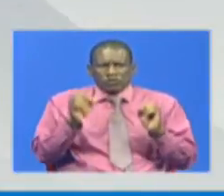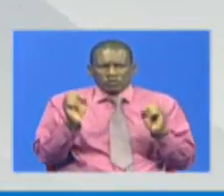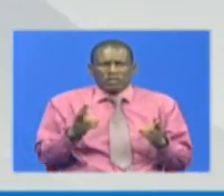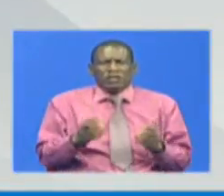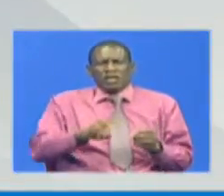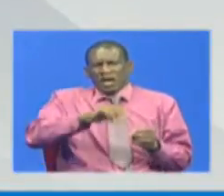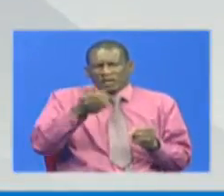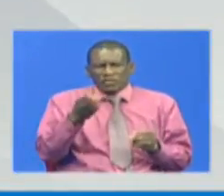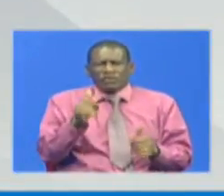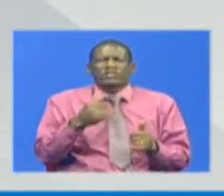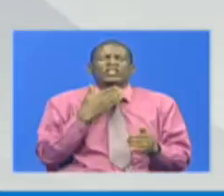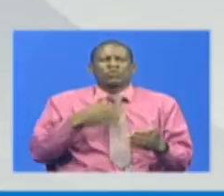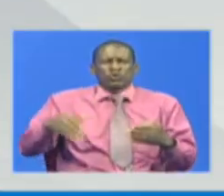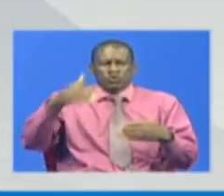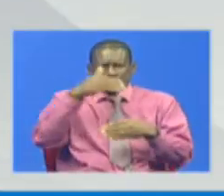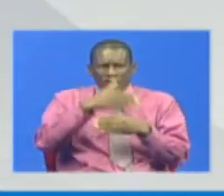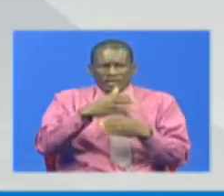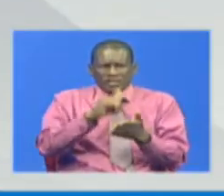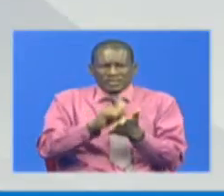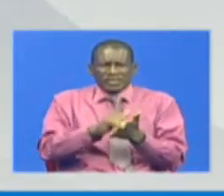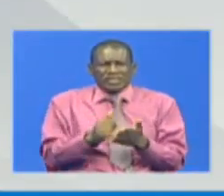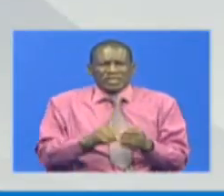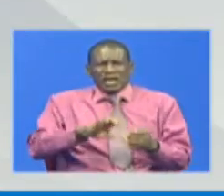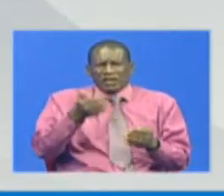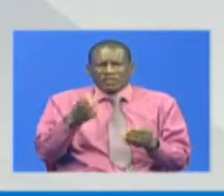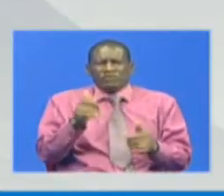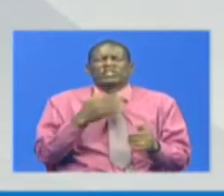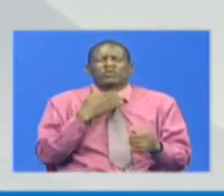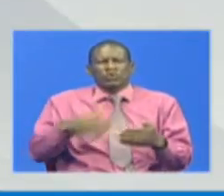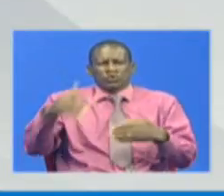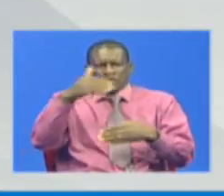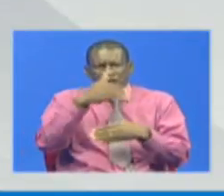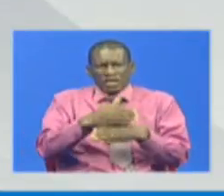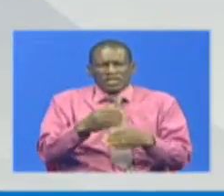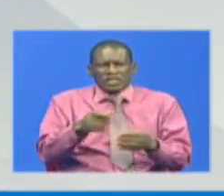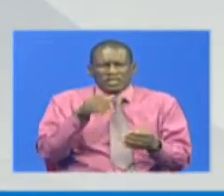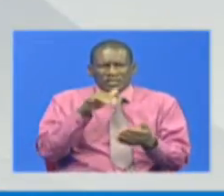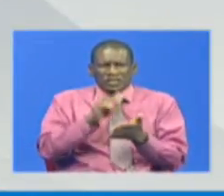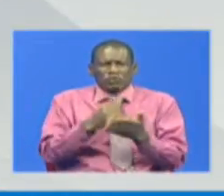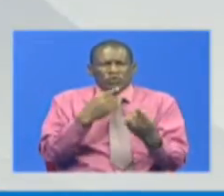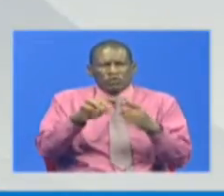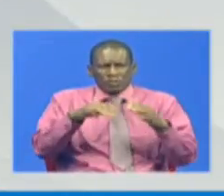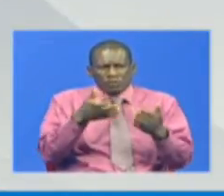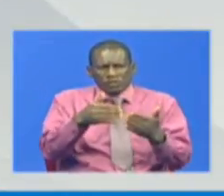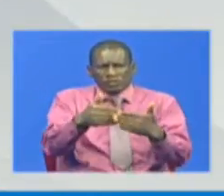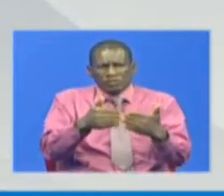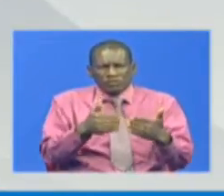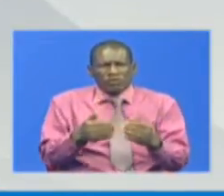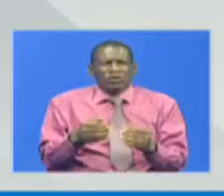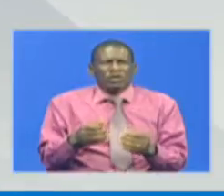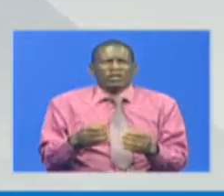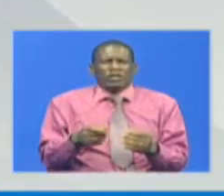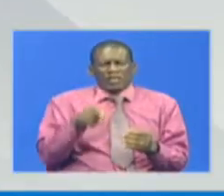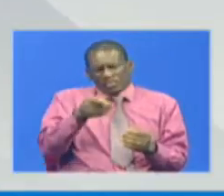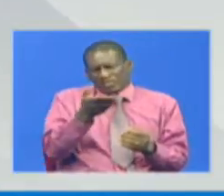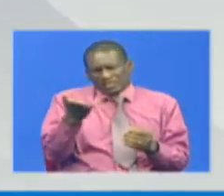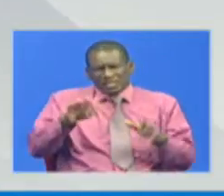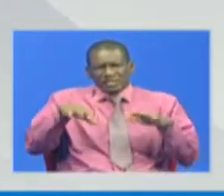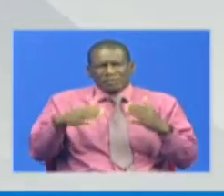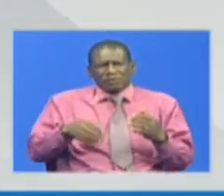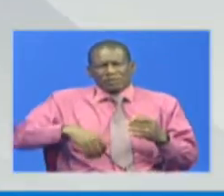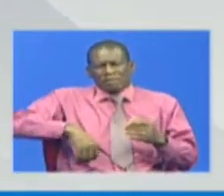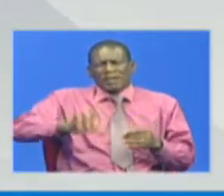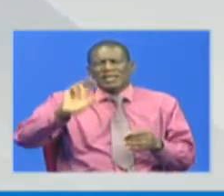thing I would want to add is that, and we talked about it earlier, is this thing about Buy